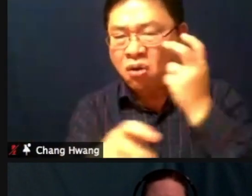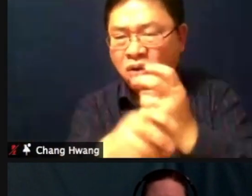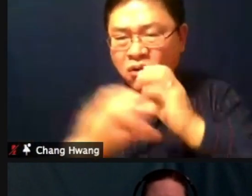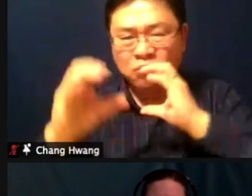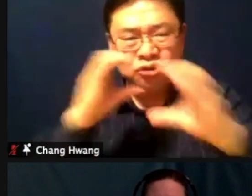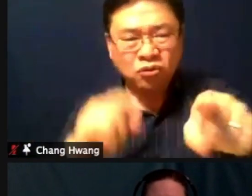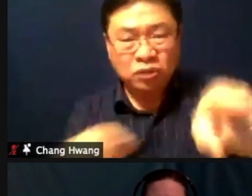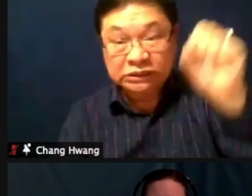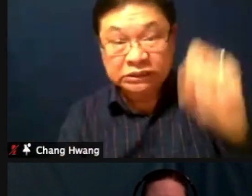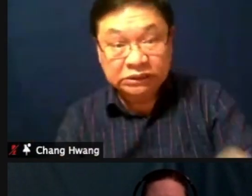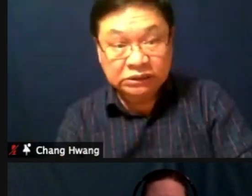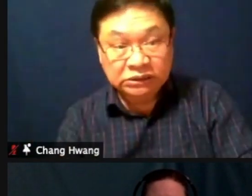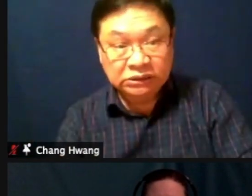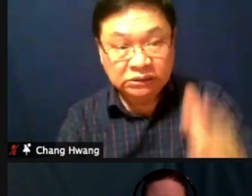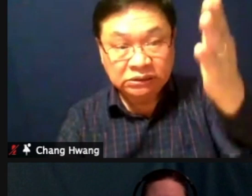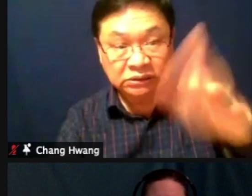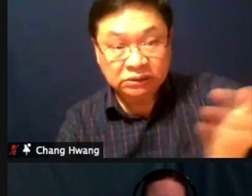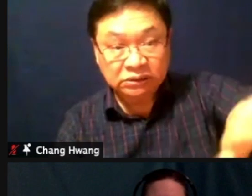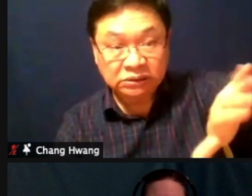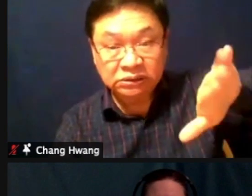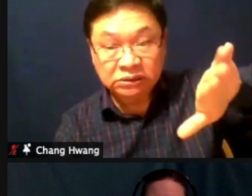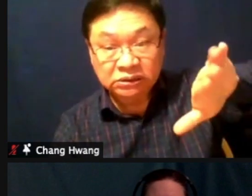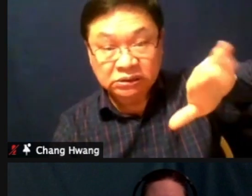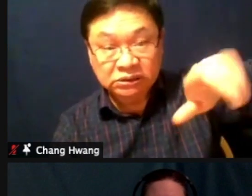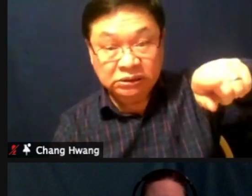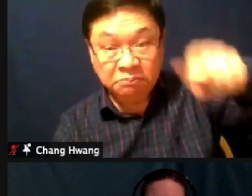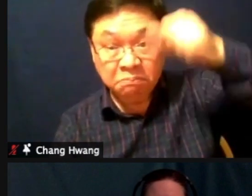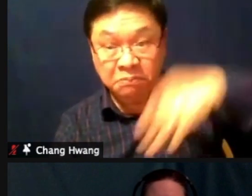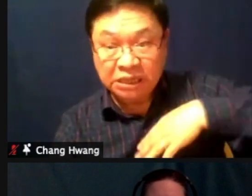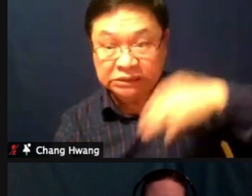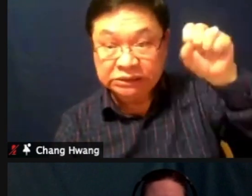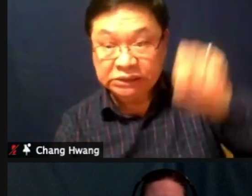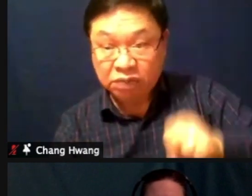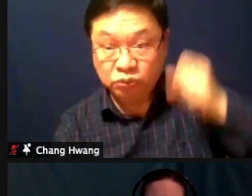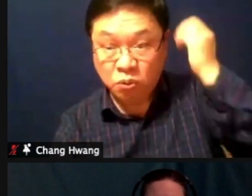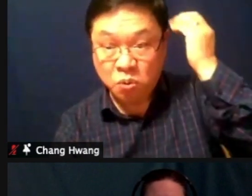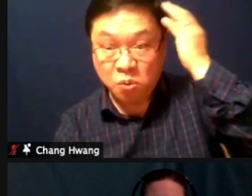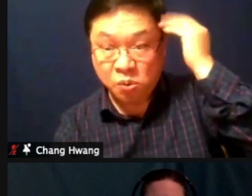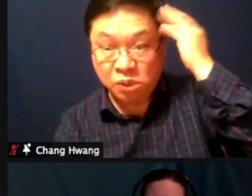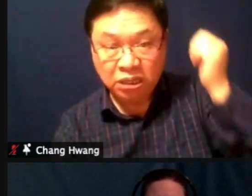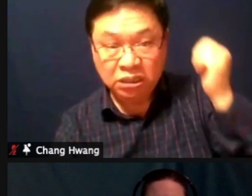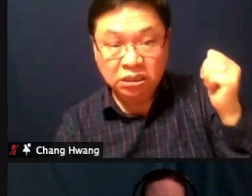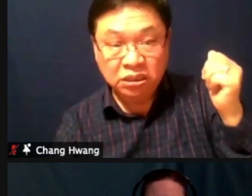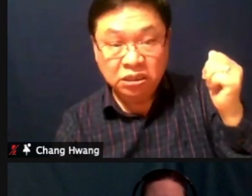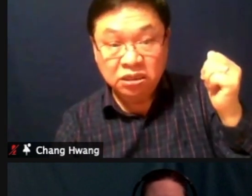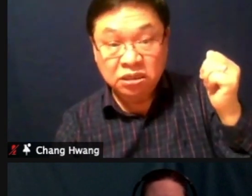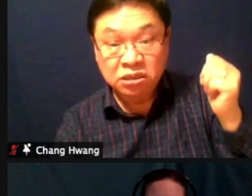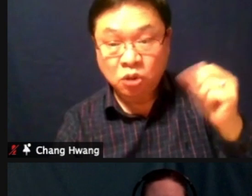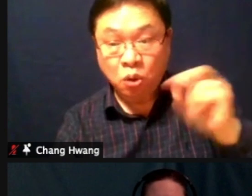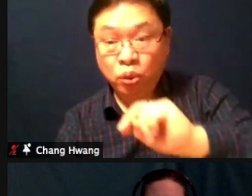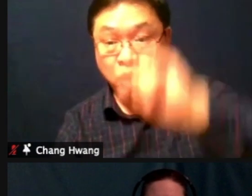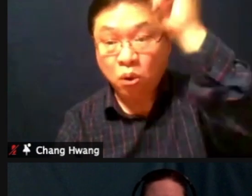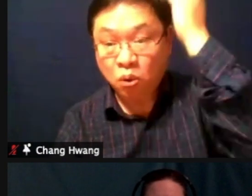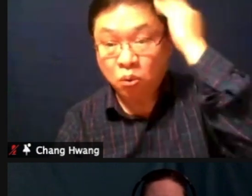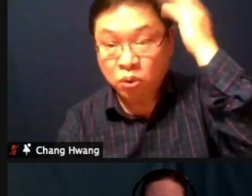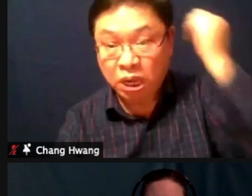So the screenshot from that video, you can see it's so difficult to communicate. The person on the far left, this gentleman here, he's South Korean.